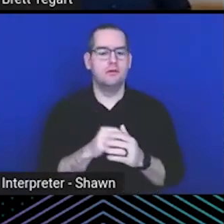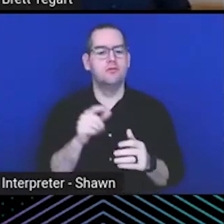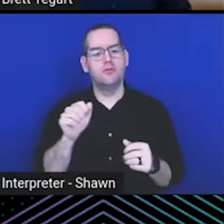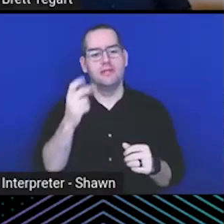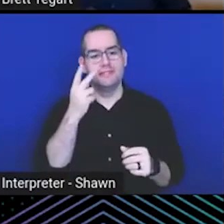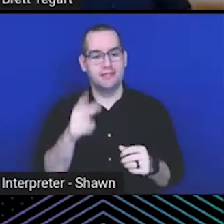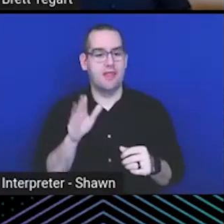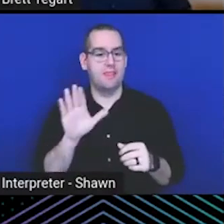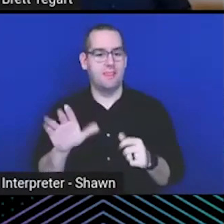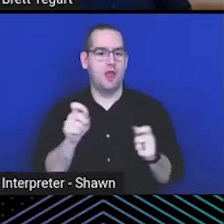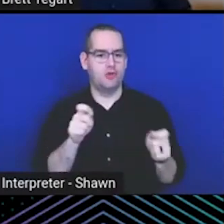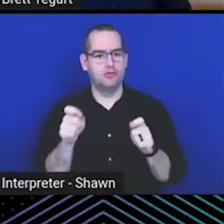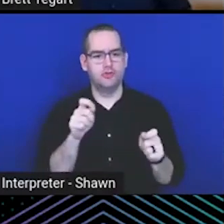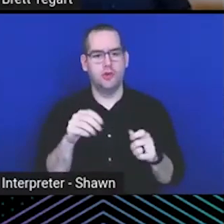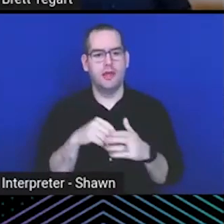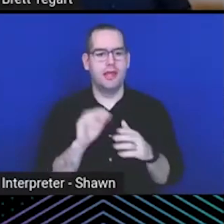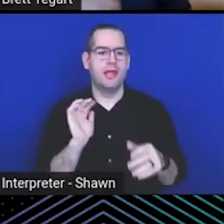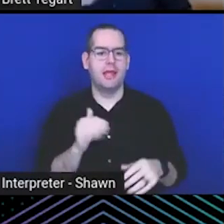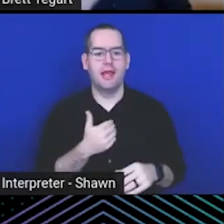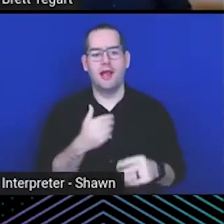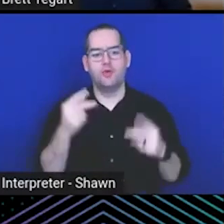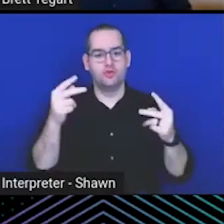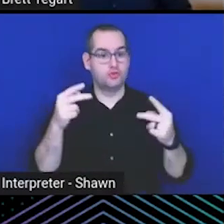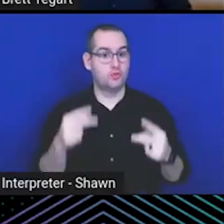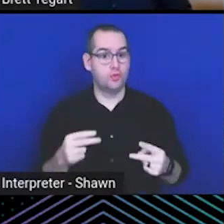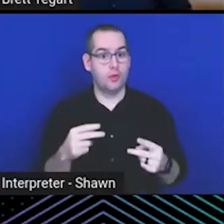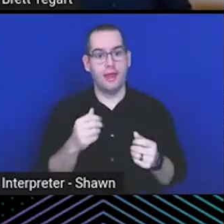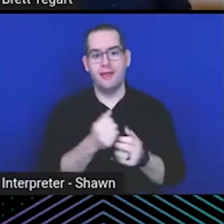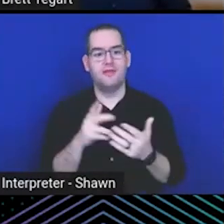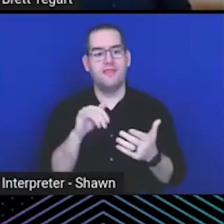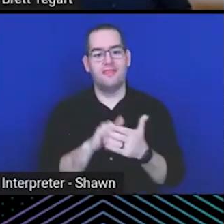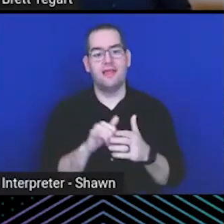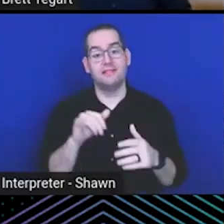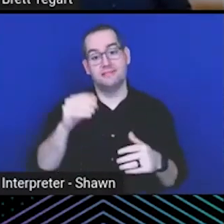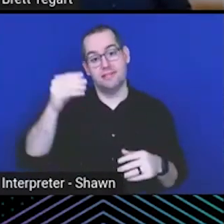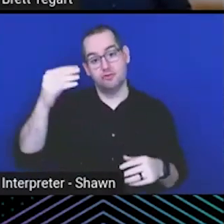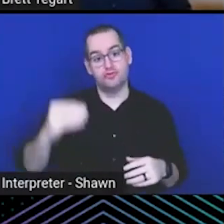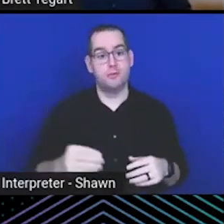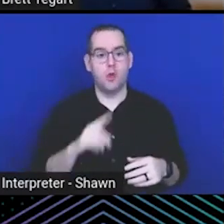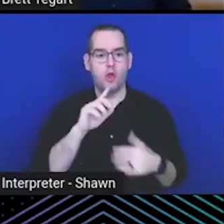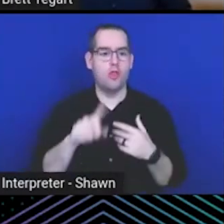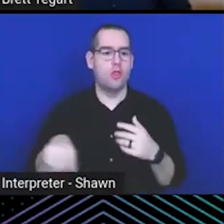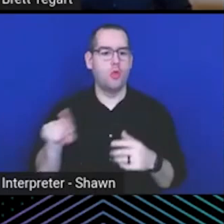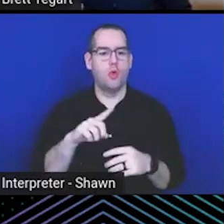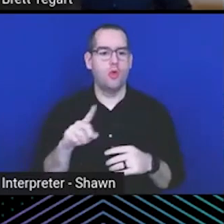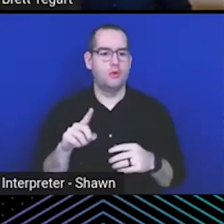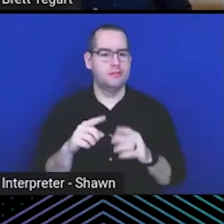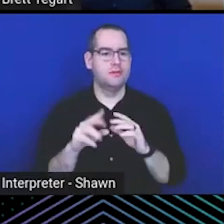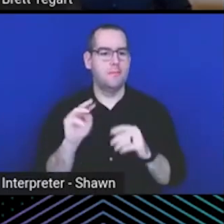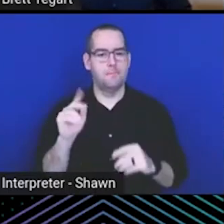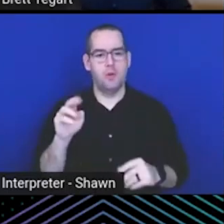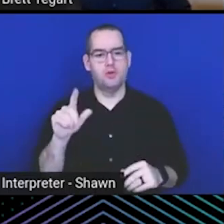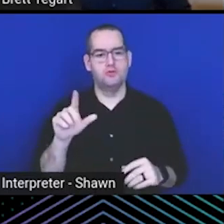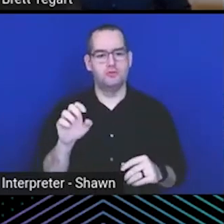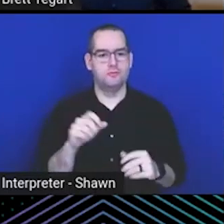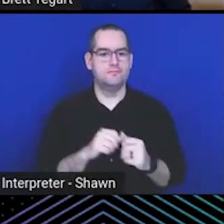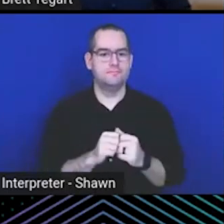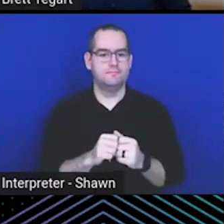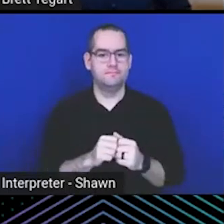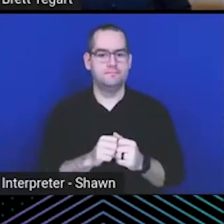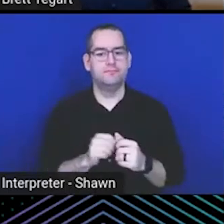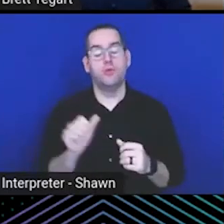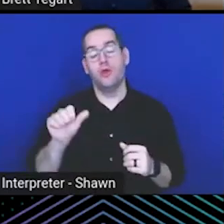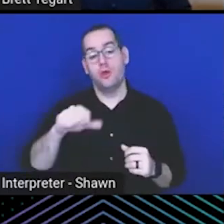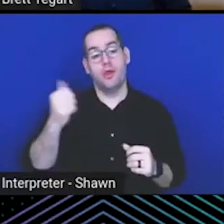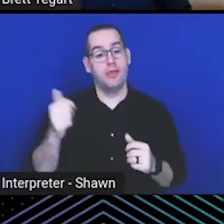controls are implemented in our source code and in everything that comes downstream of those modules. Other ways we make these modules secure